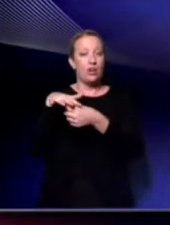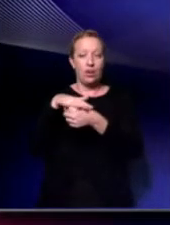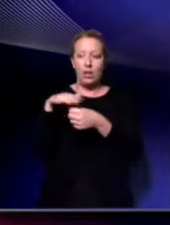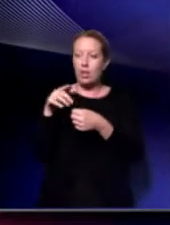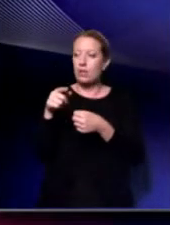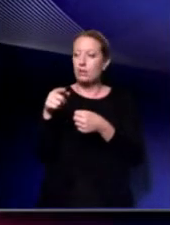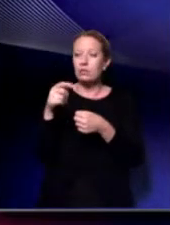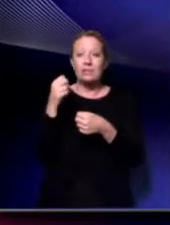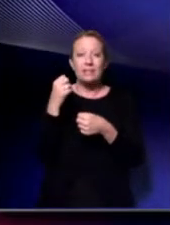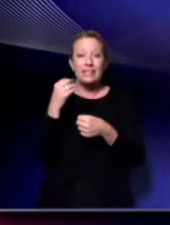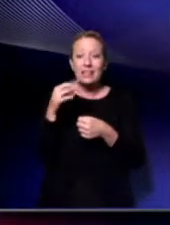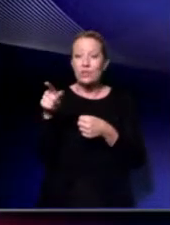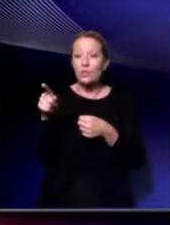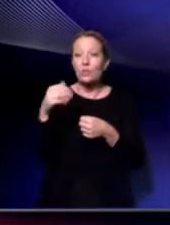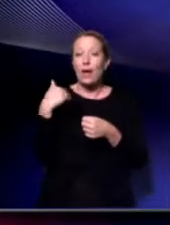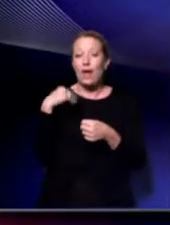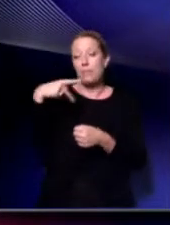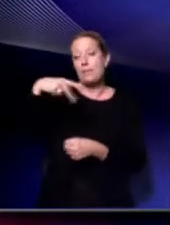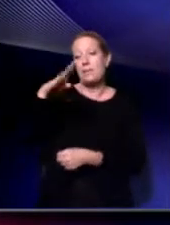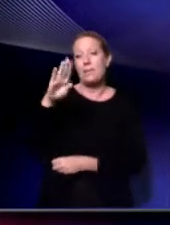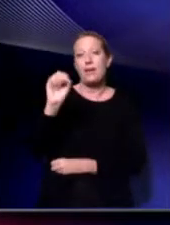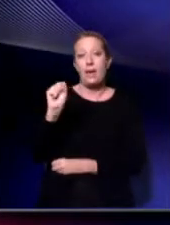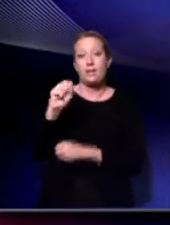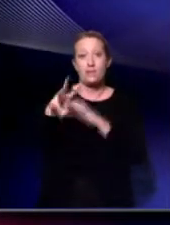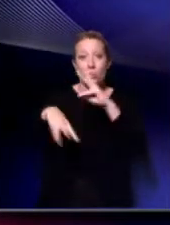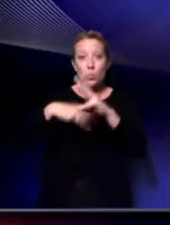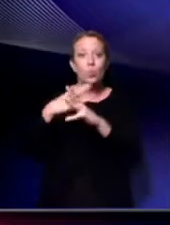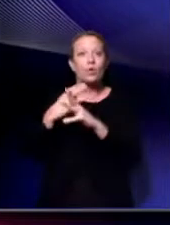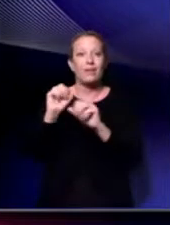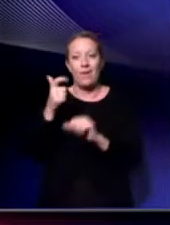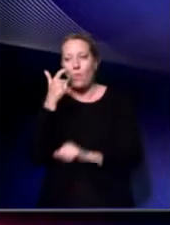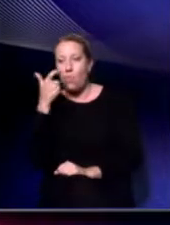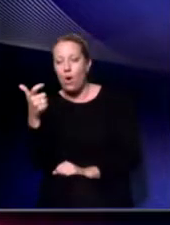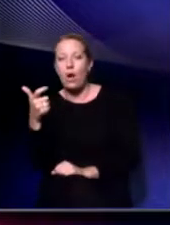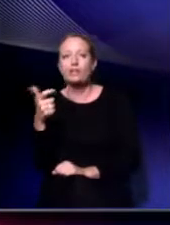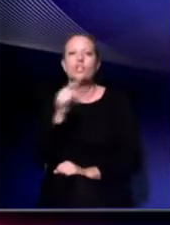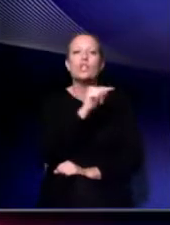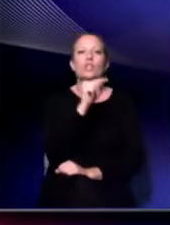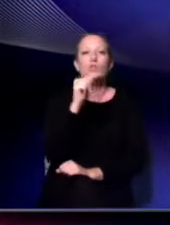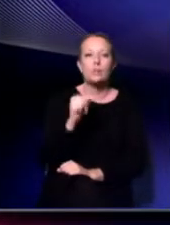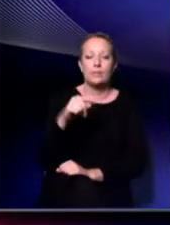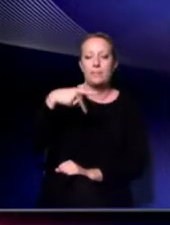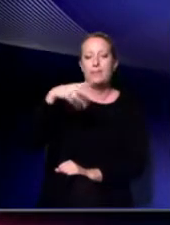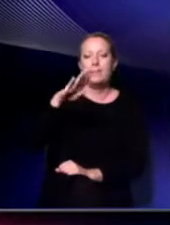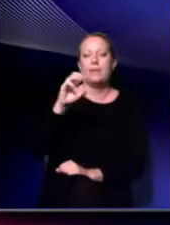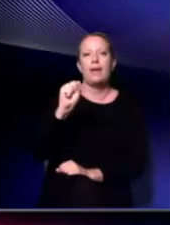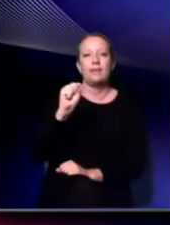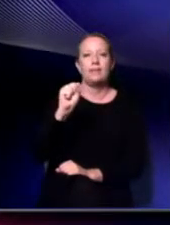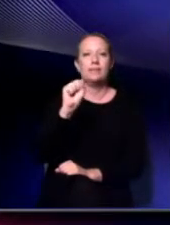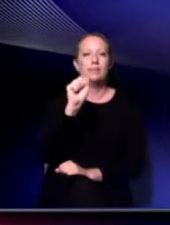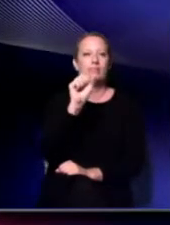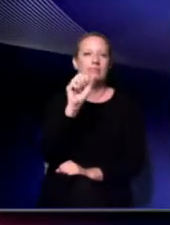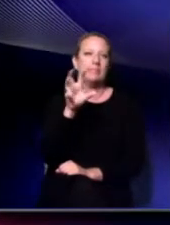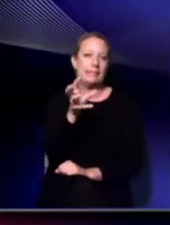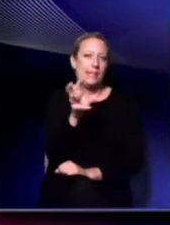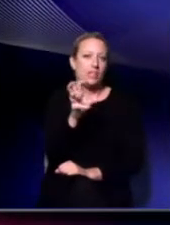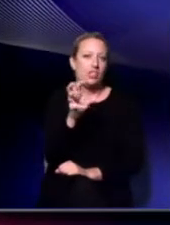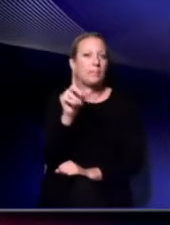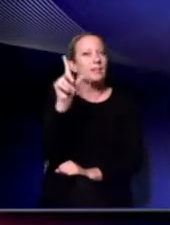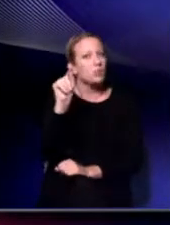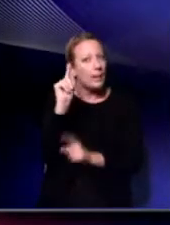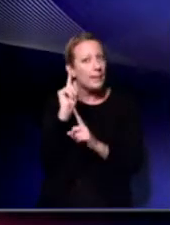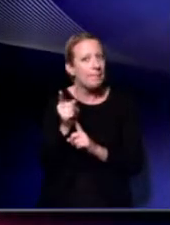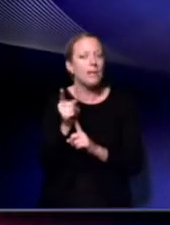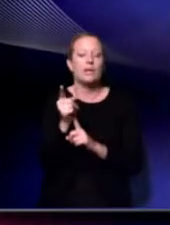know, if any of you have PBS World, in Tucson, it was on their main PBS affiliate station. 20 minutes of positive press